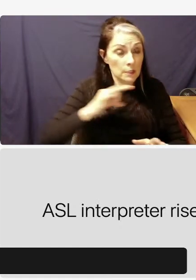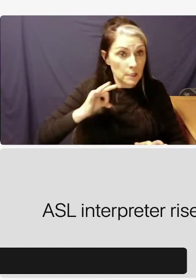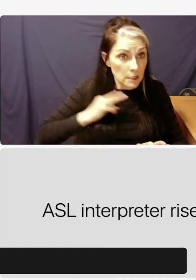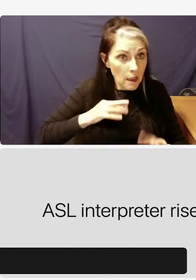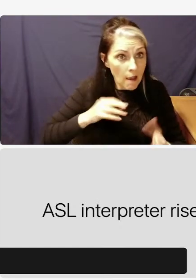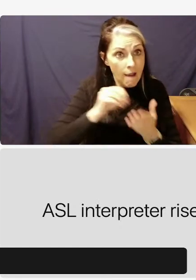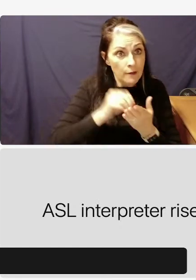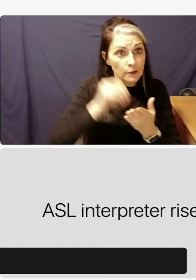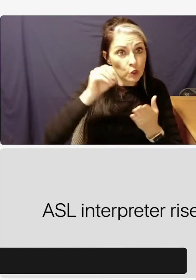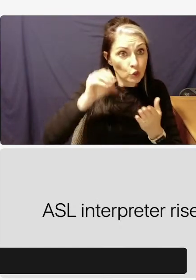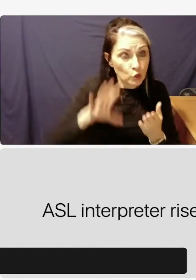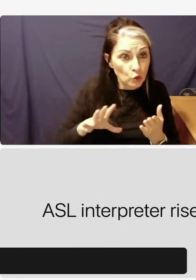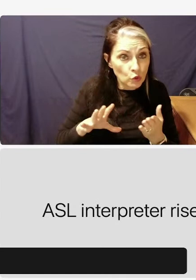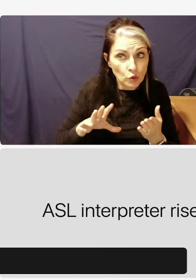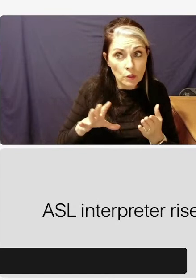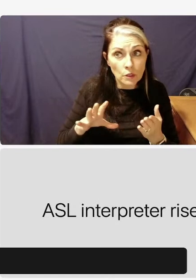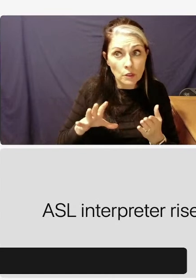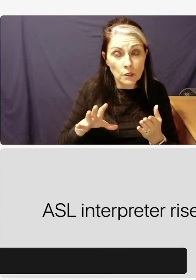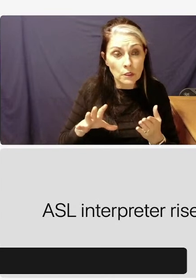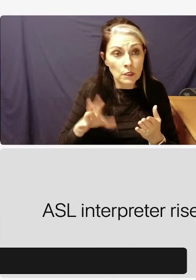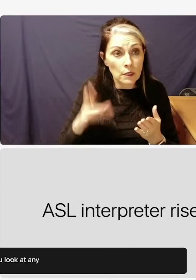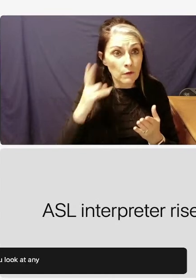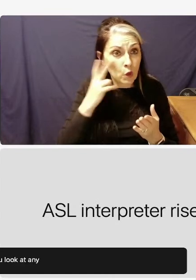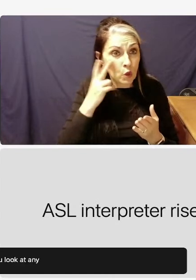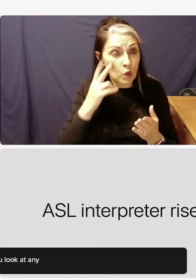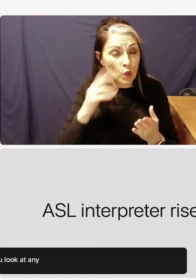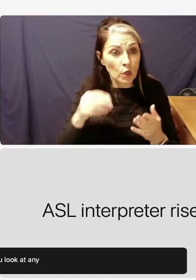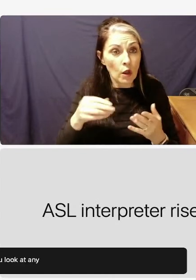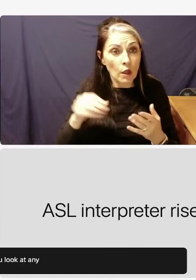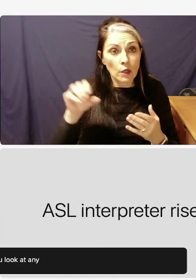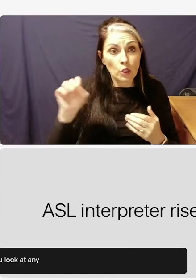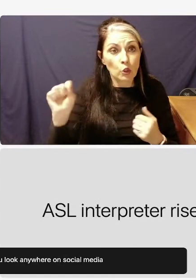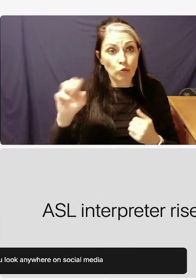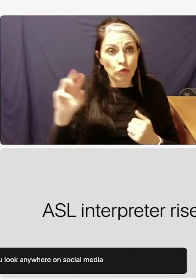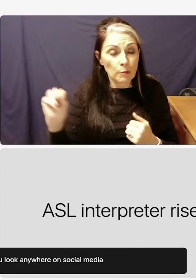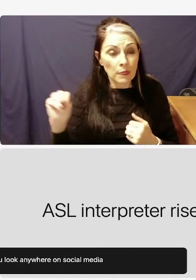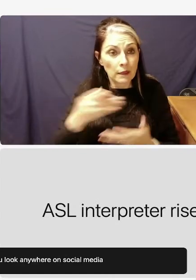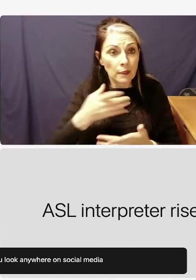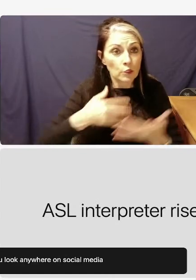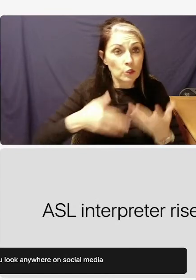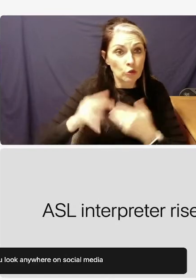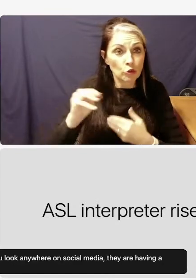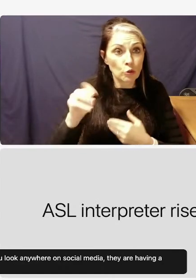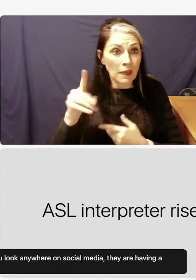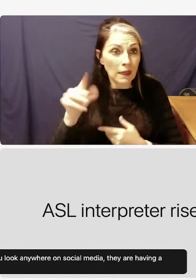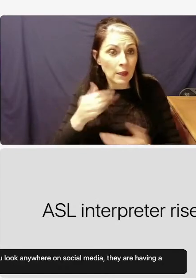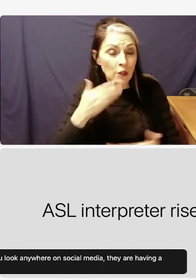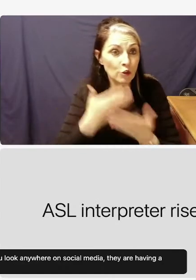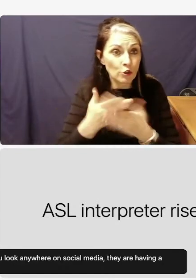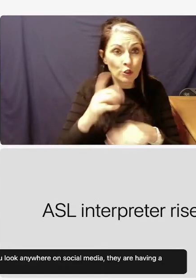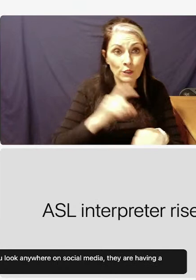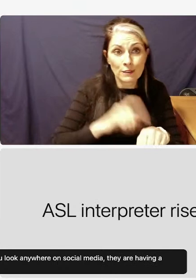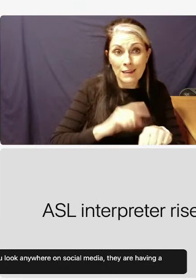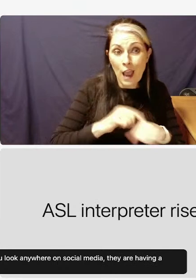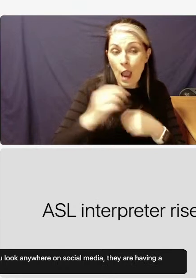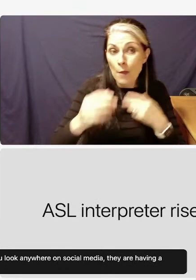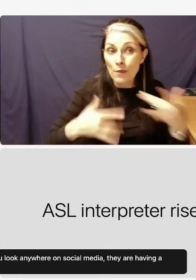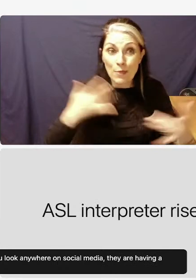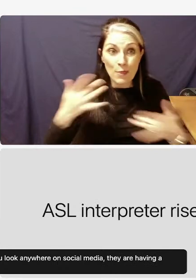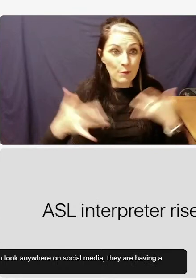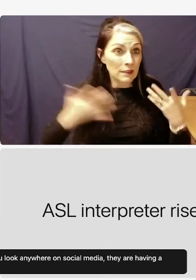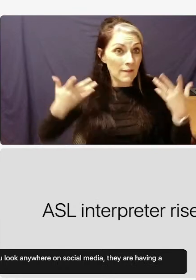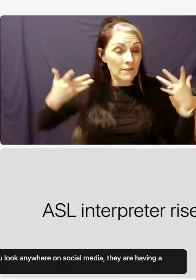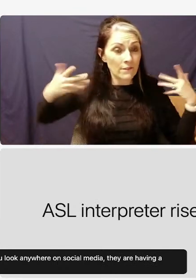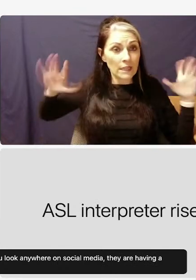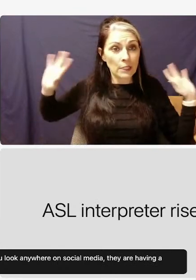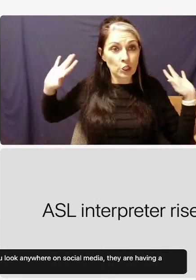students um if you looked anywhere on social media they were having a good time and they were all excited that it's done and